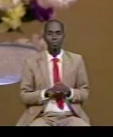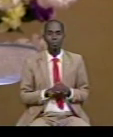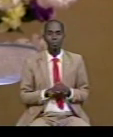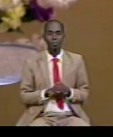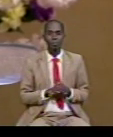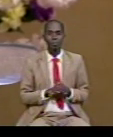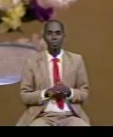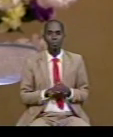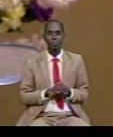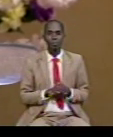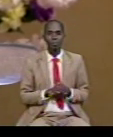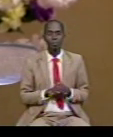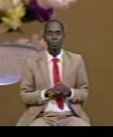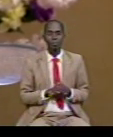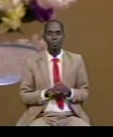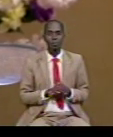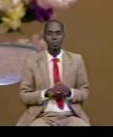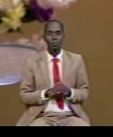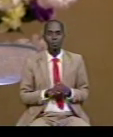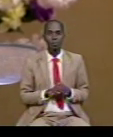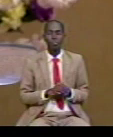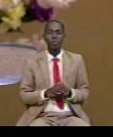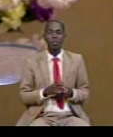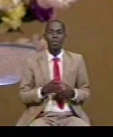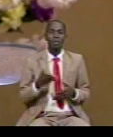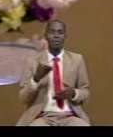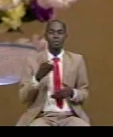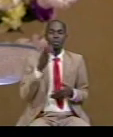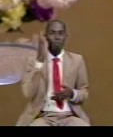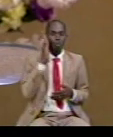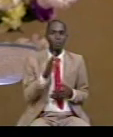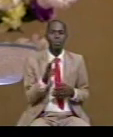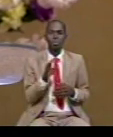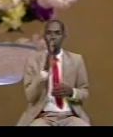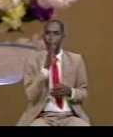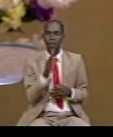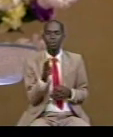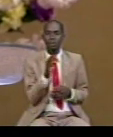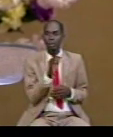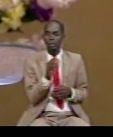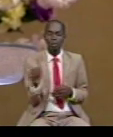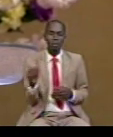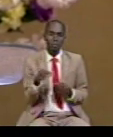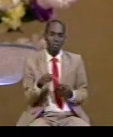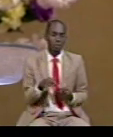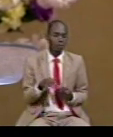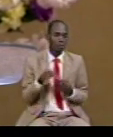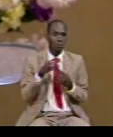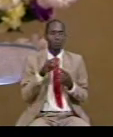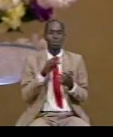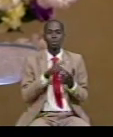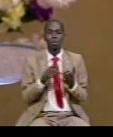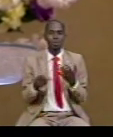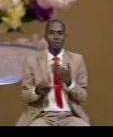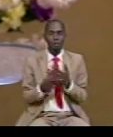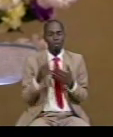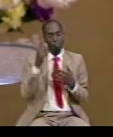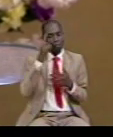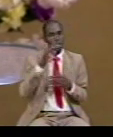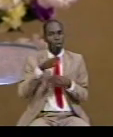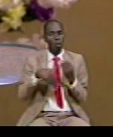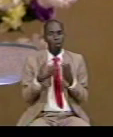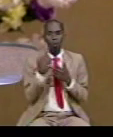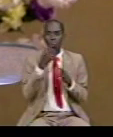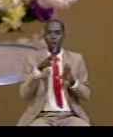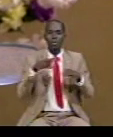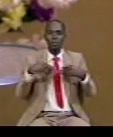converts here, there will also be a special physical banquet for those who gave their life to